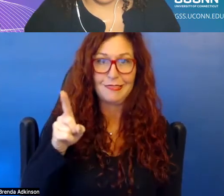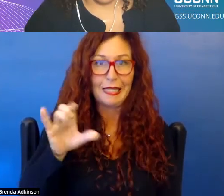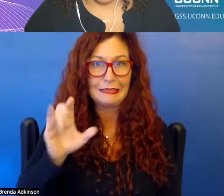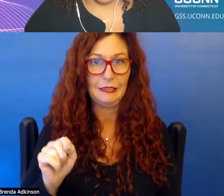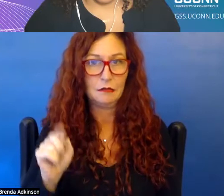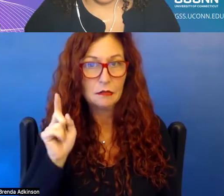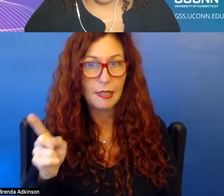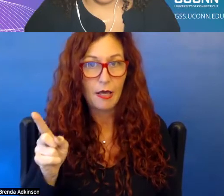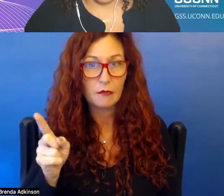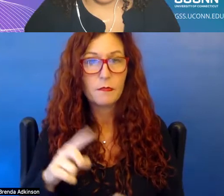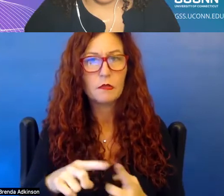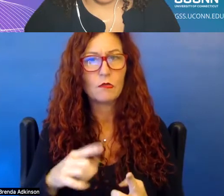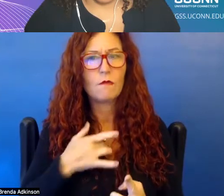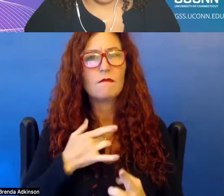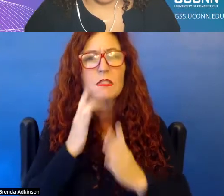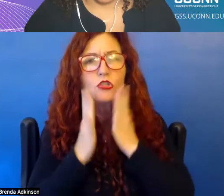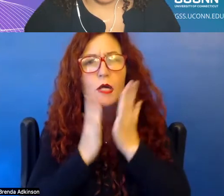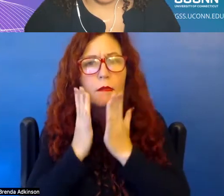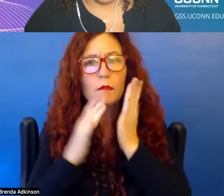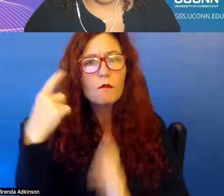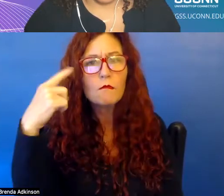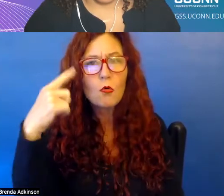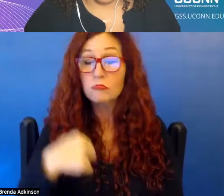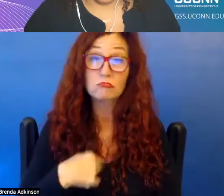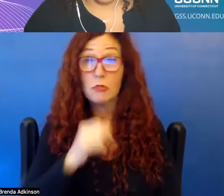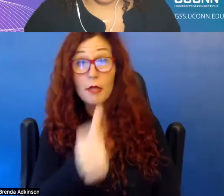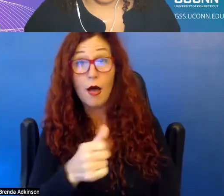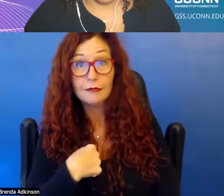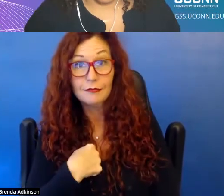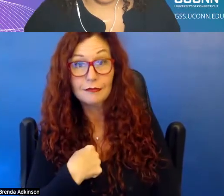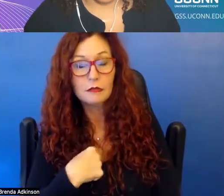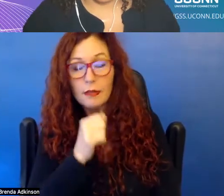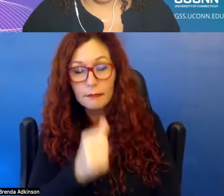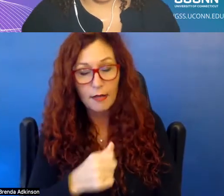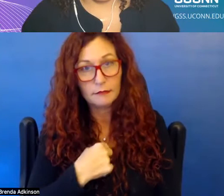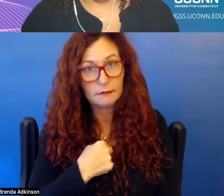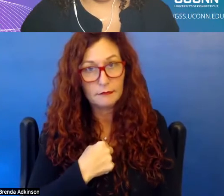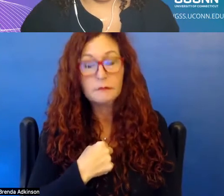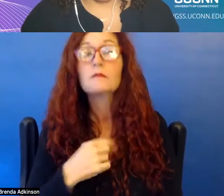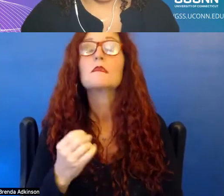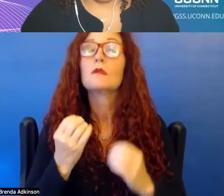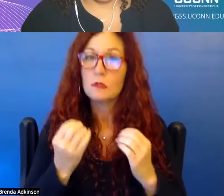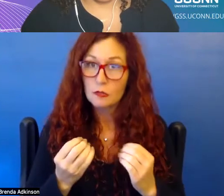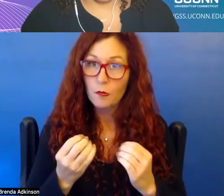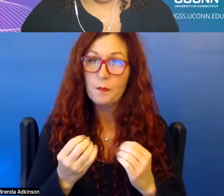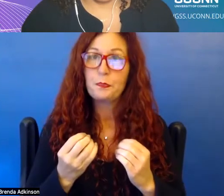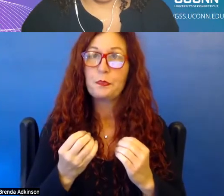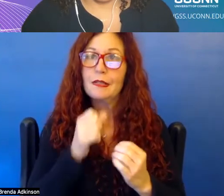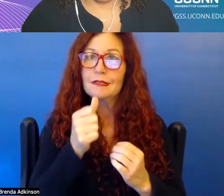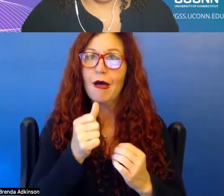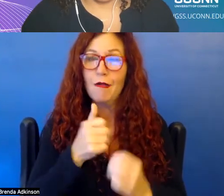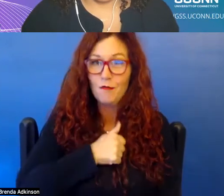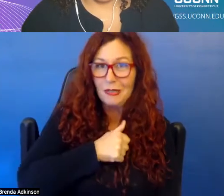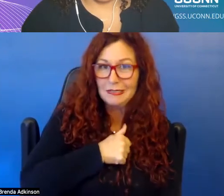to be ashamed that I was raped. I'm not going to be ashamed about that at all. And so that's why I'm out, not only for myself, but for all those